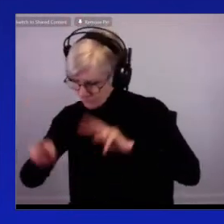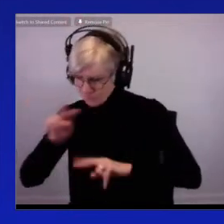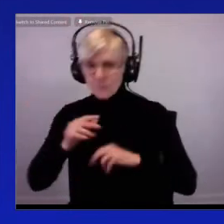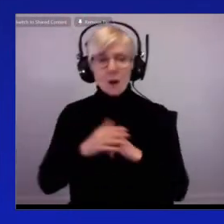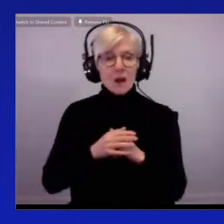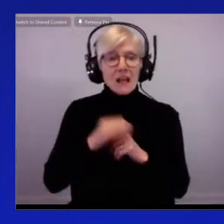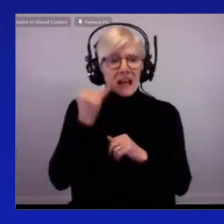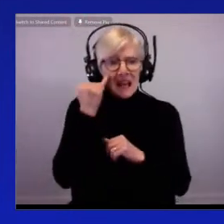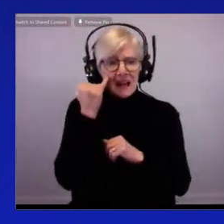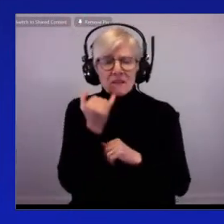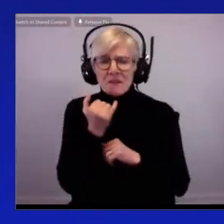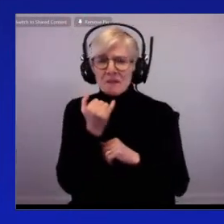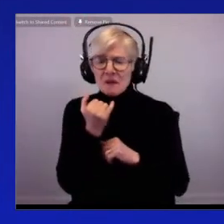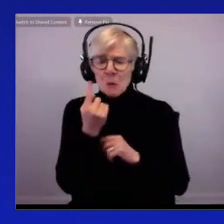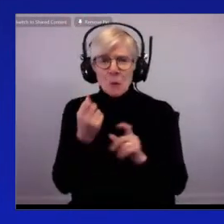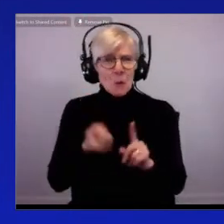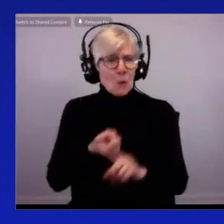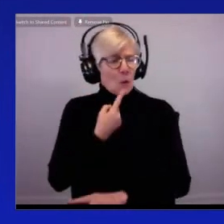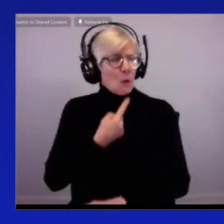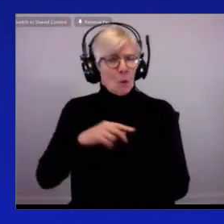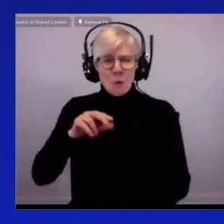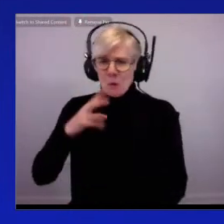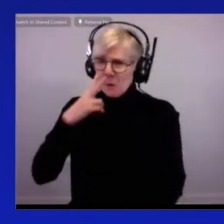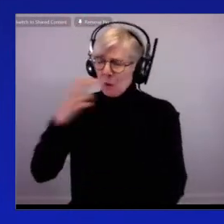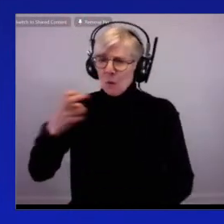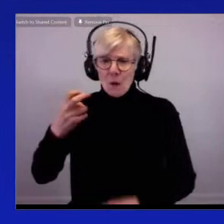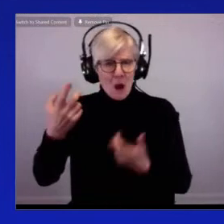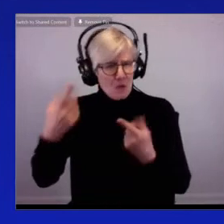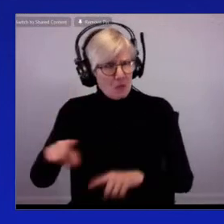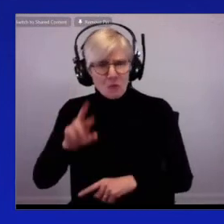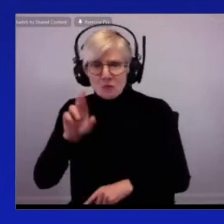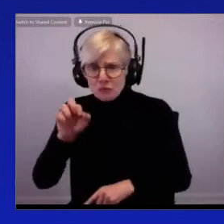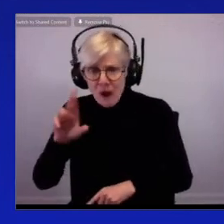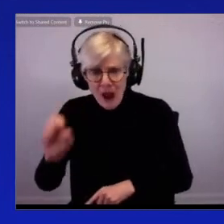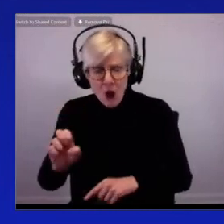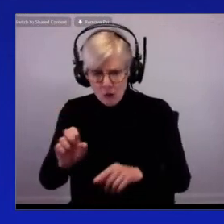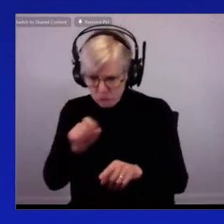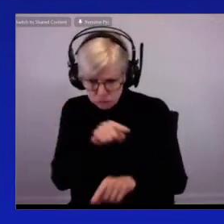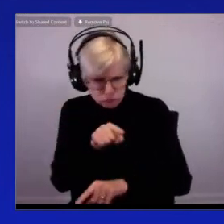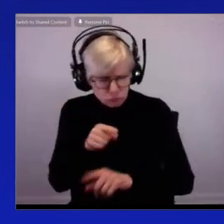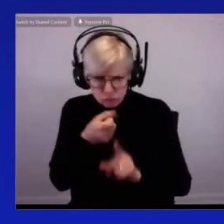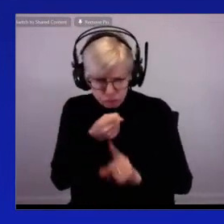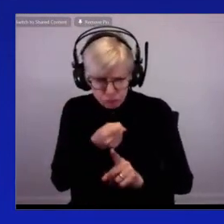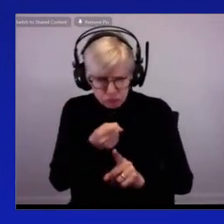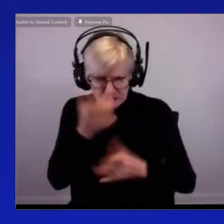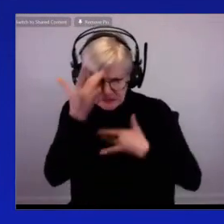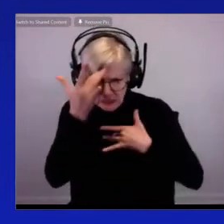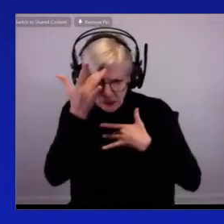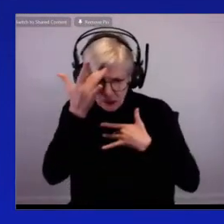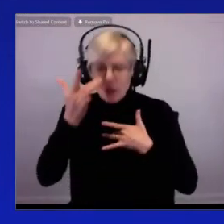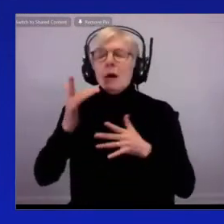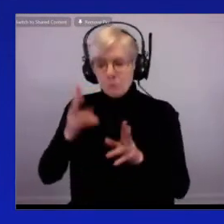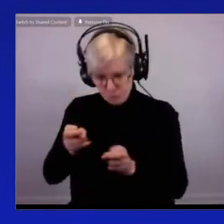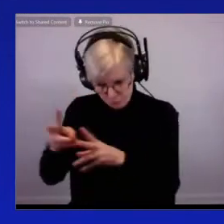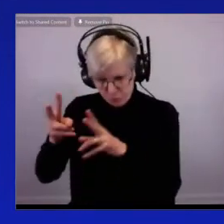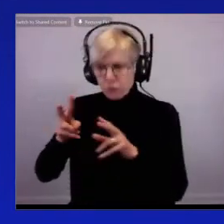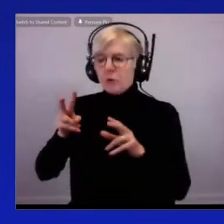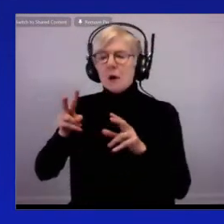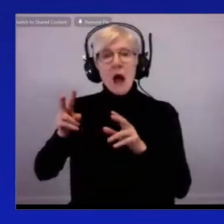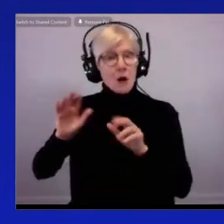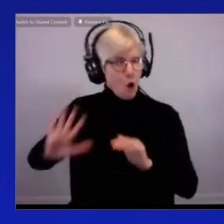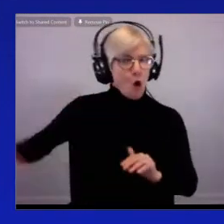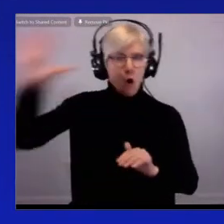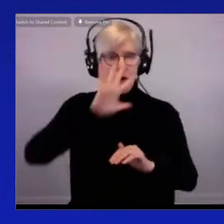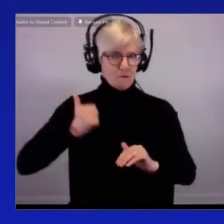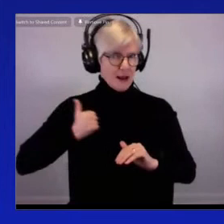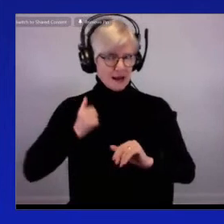something is very rare, it could be picked up and examined across the country. Usually, the